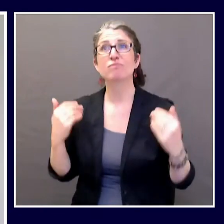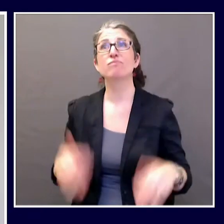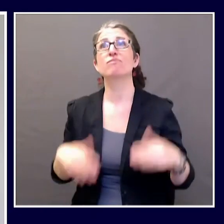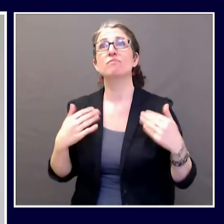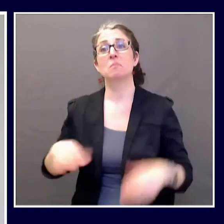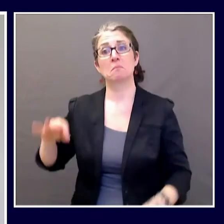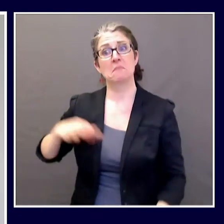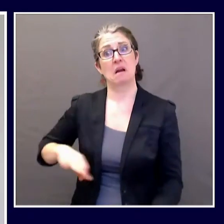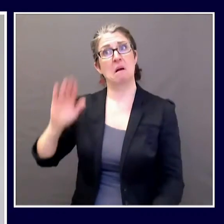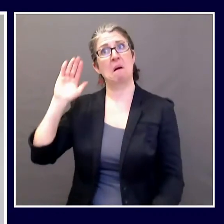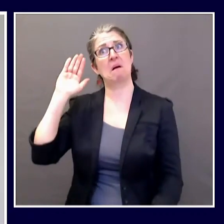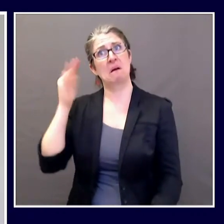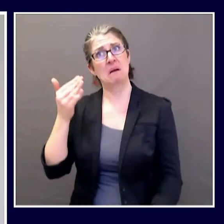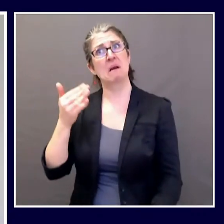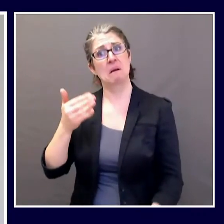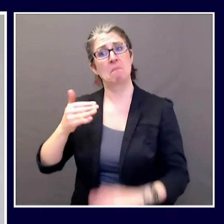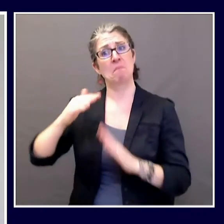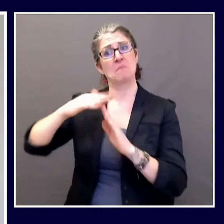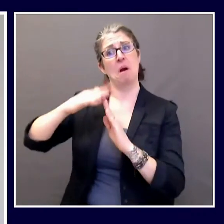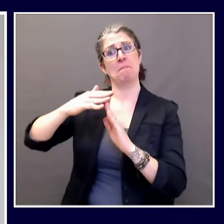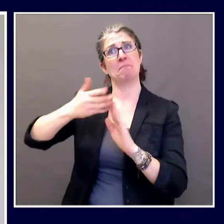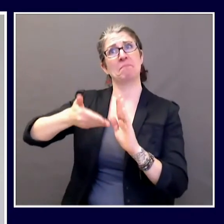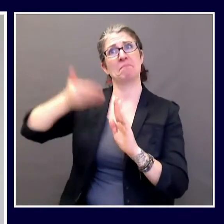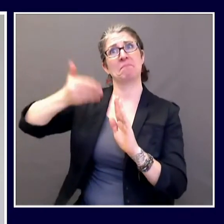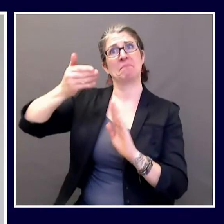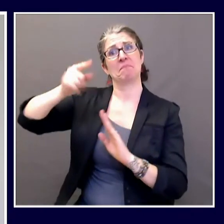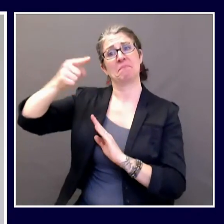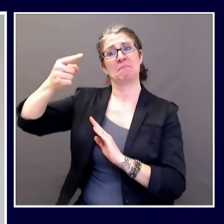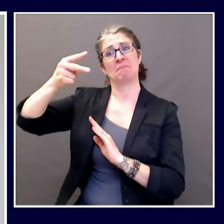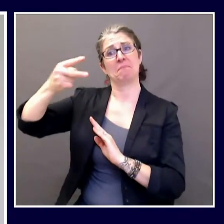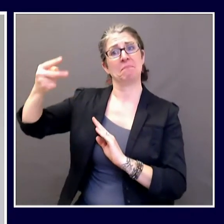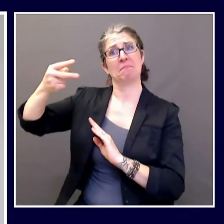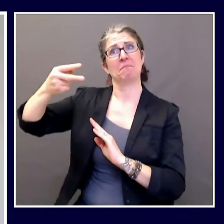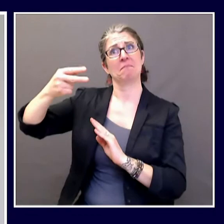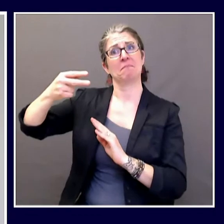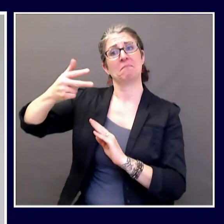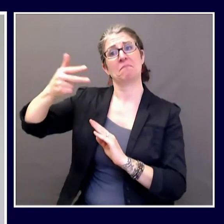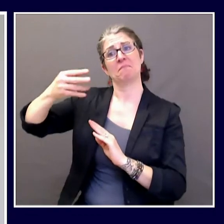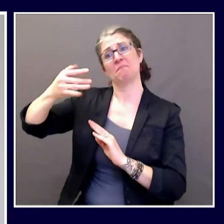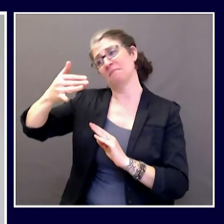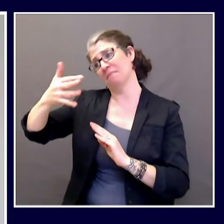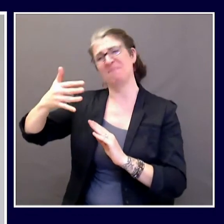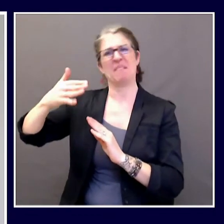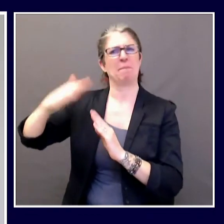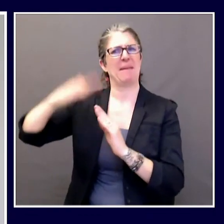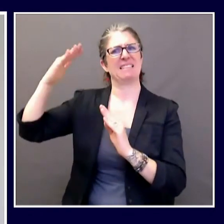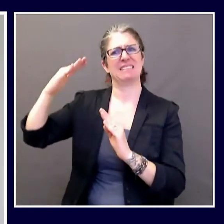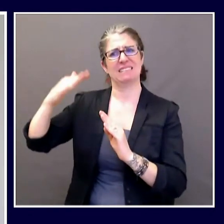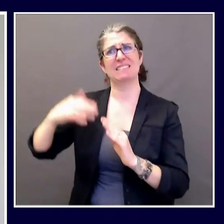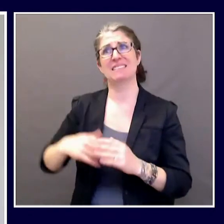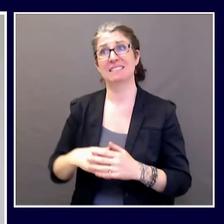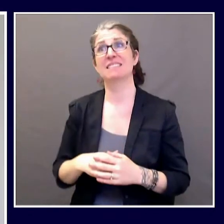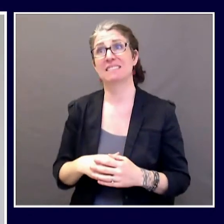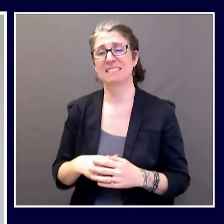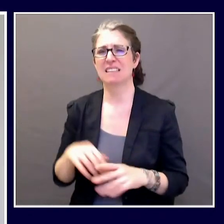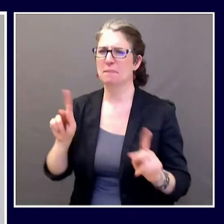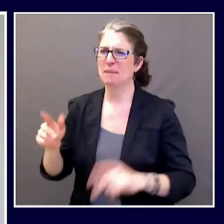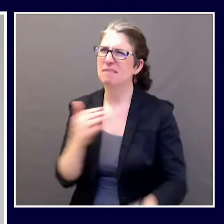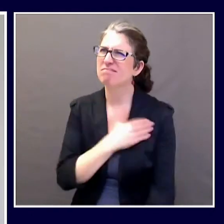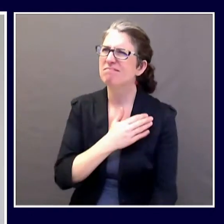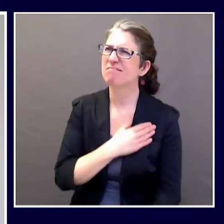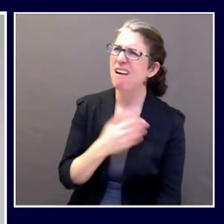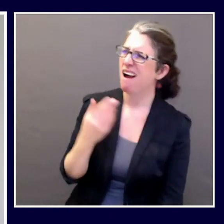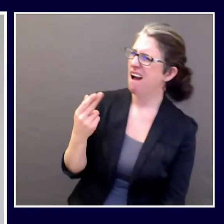top of whatever table you're looking at. And one of the questions that is often asked is why is that? Is it our geography? What is the